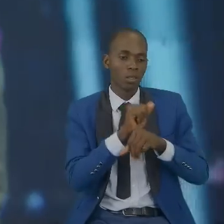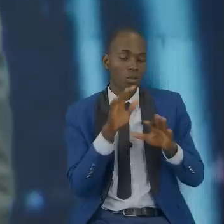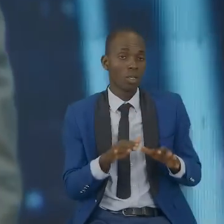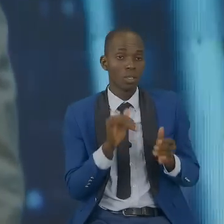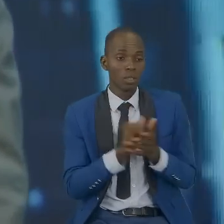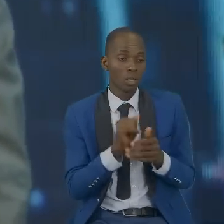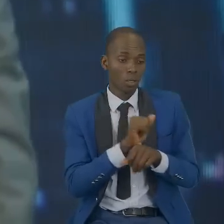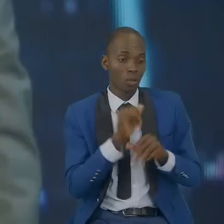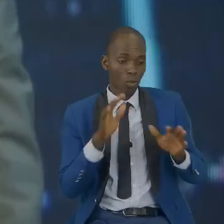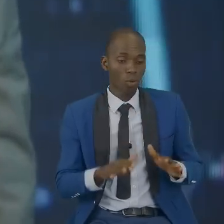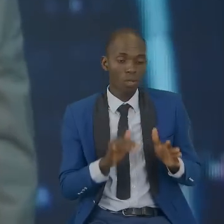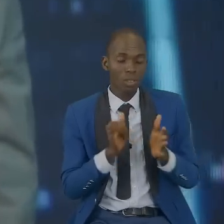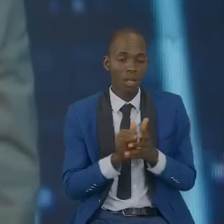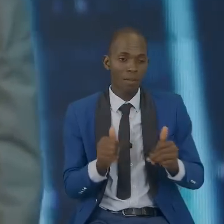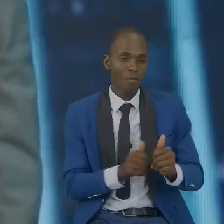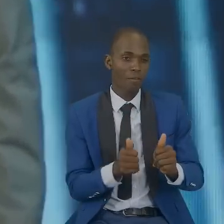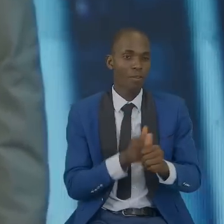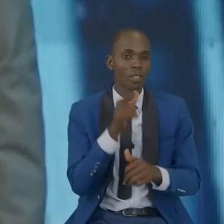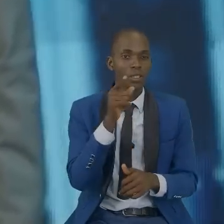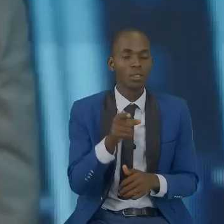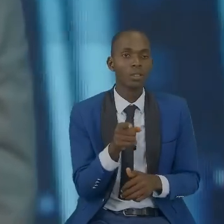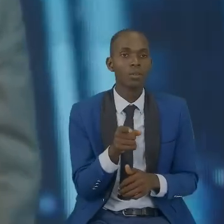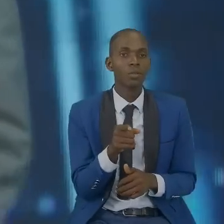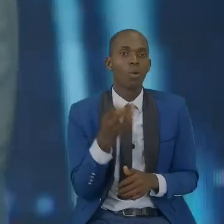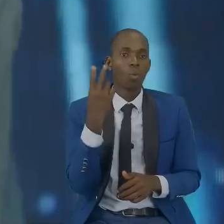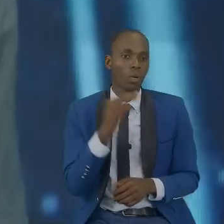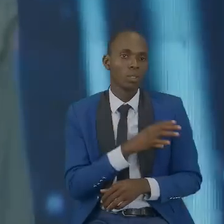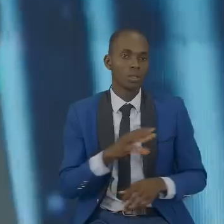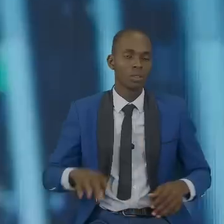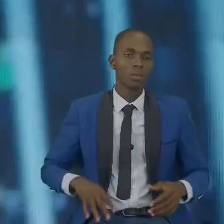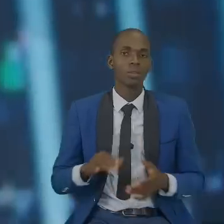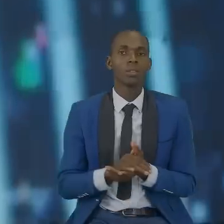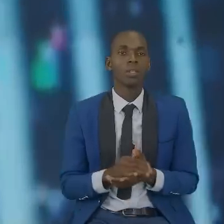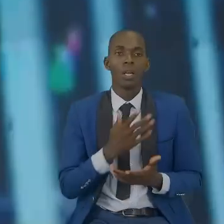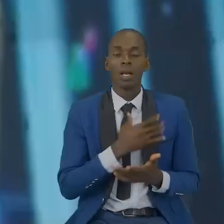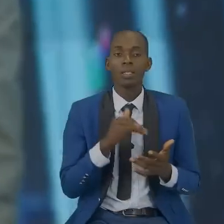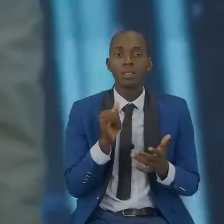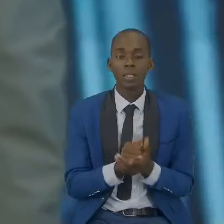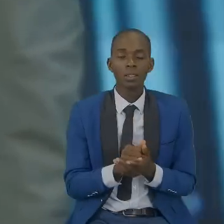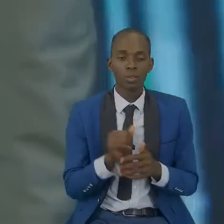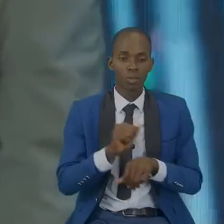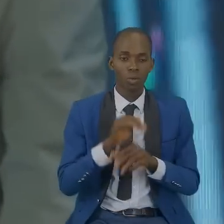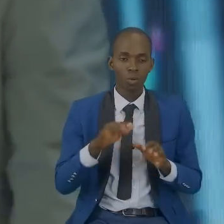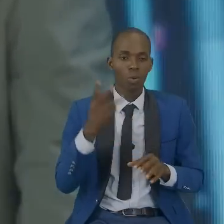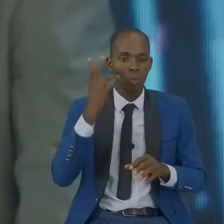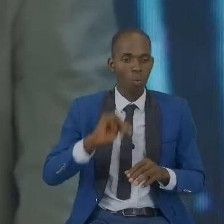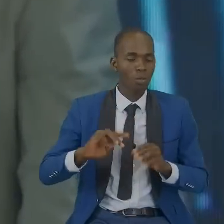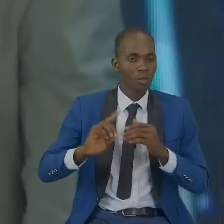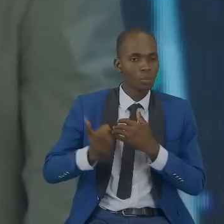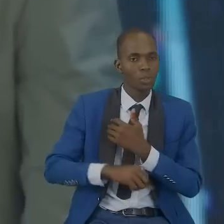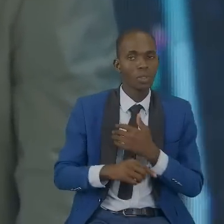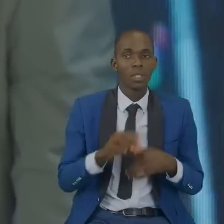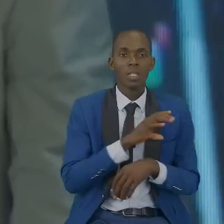that followed them was Christ. And the rock was smitten. Christ had